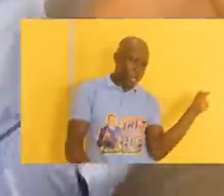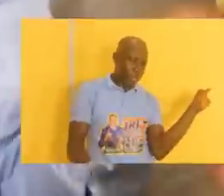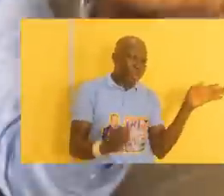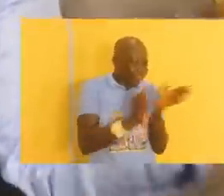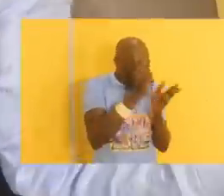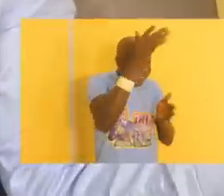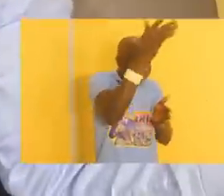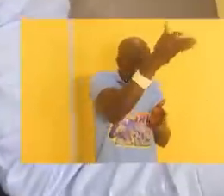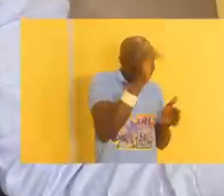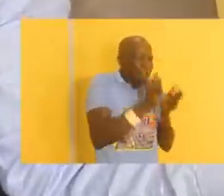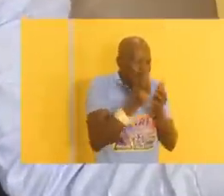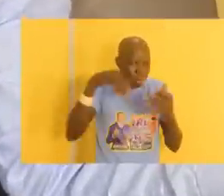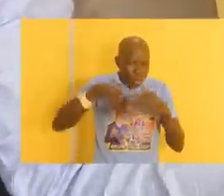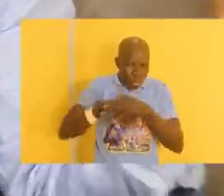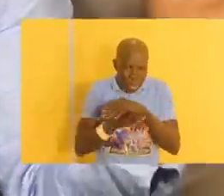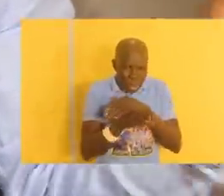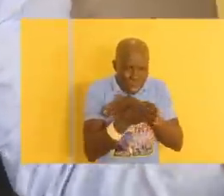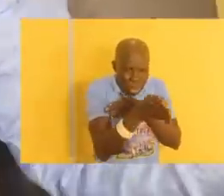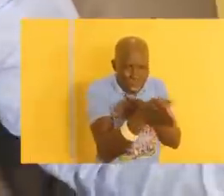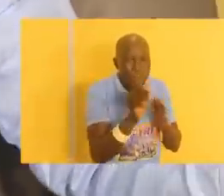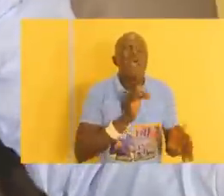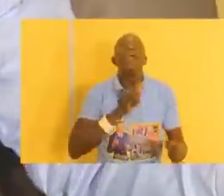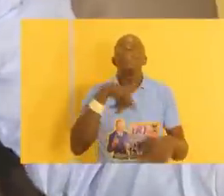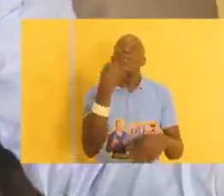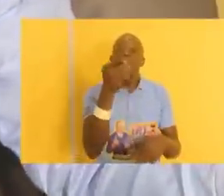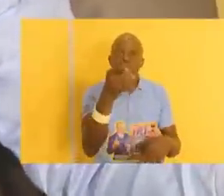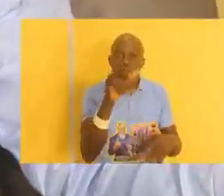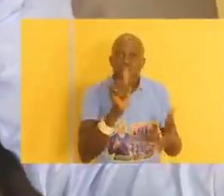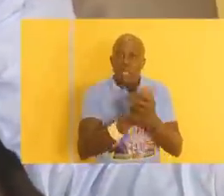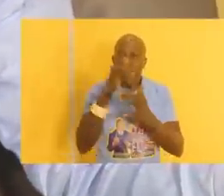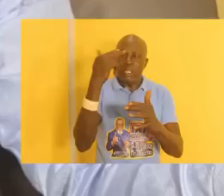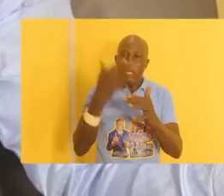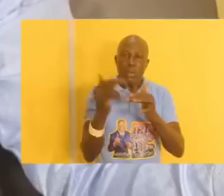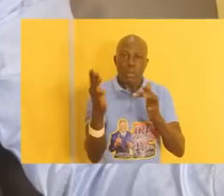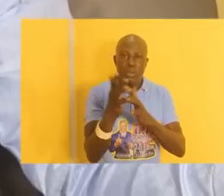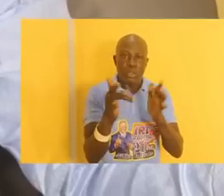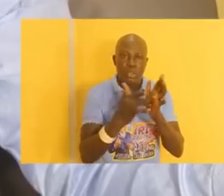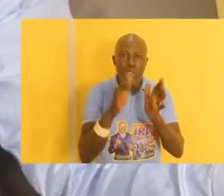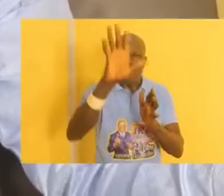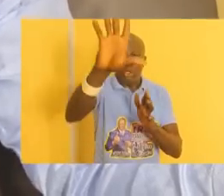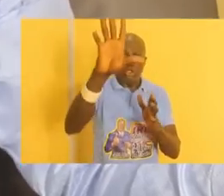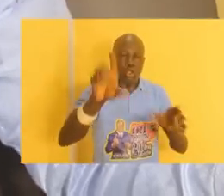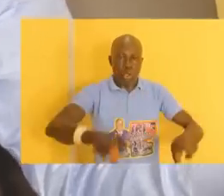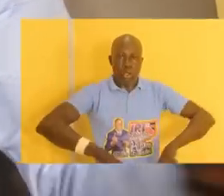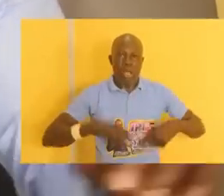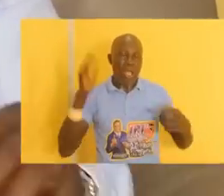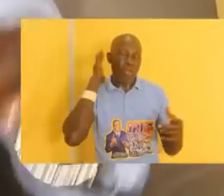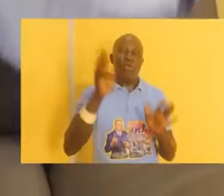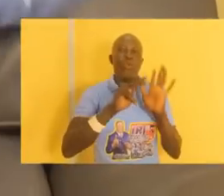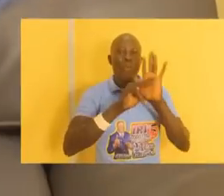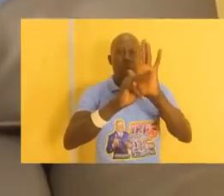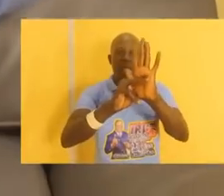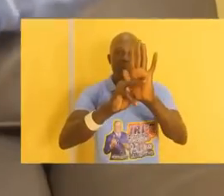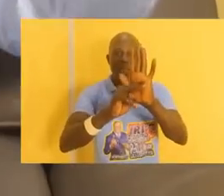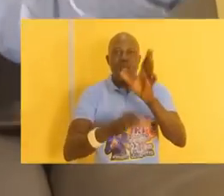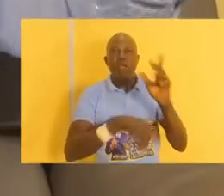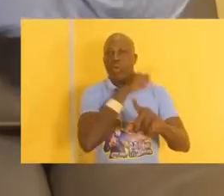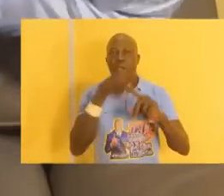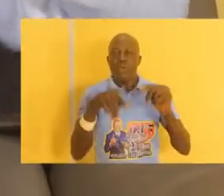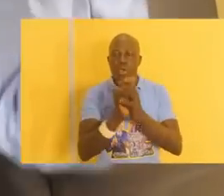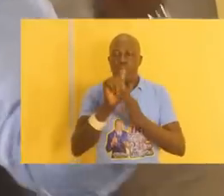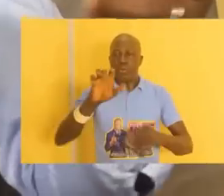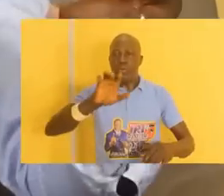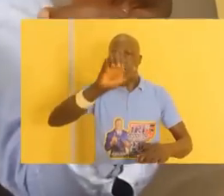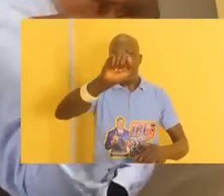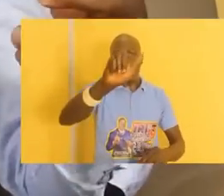side. If they're not turning, that's where the turning is. So for I tell you that. In the name of Jesus, I hear my form. Amen. You are coming